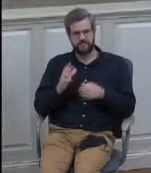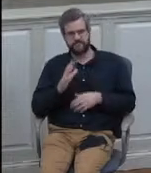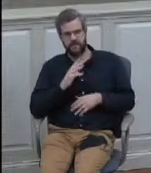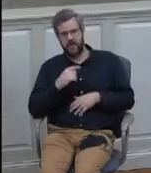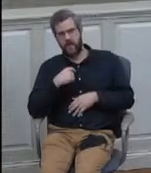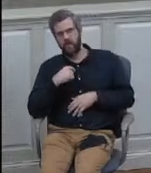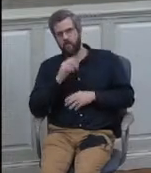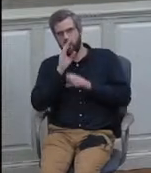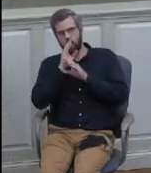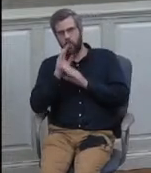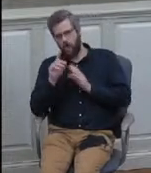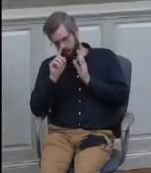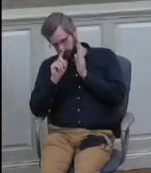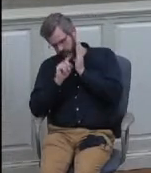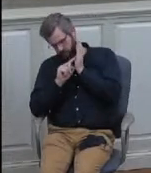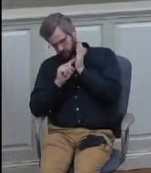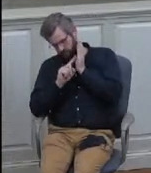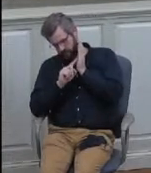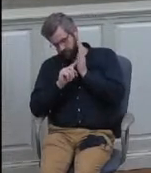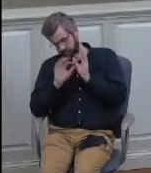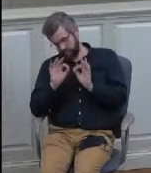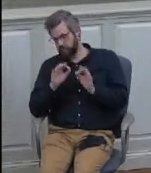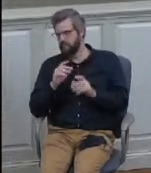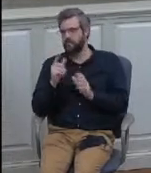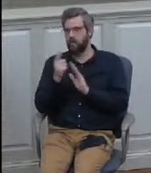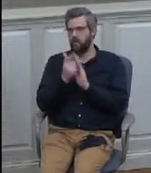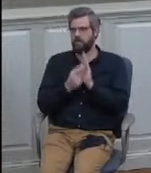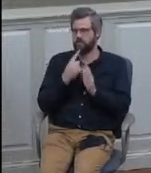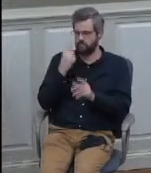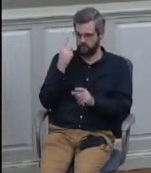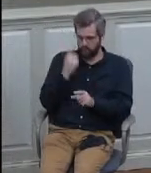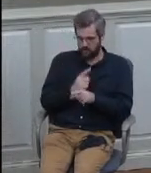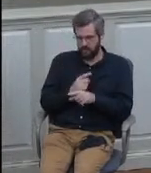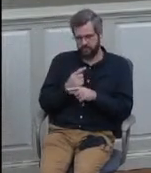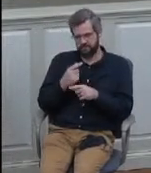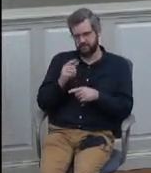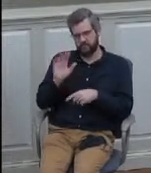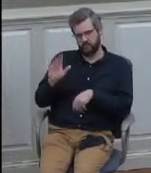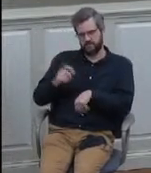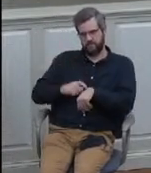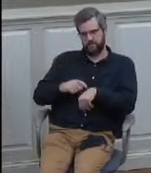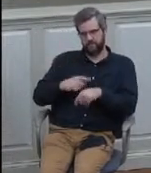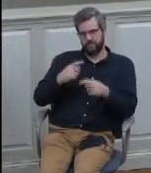research. There you go. Up until then. For the sake of efficiency.